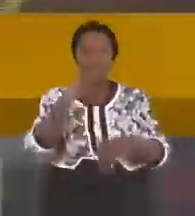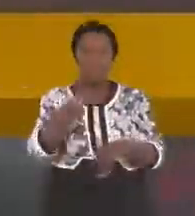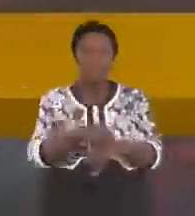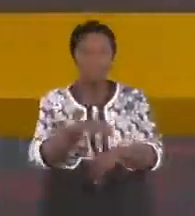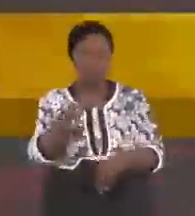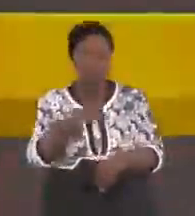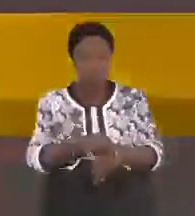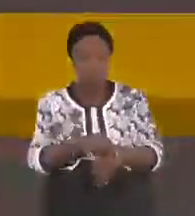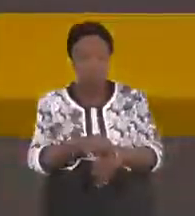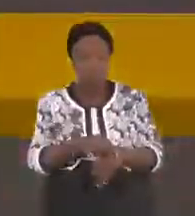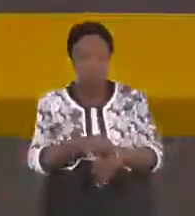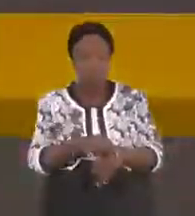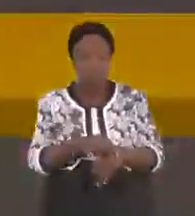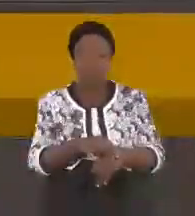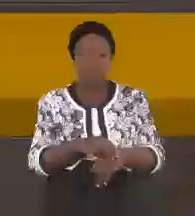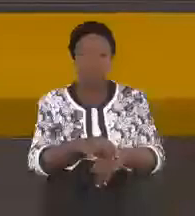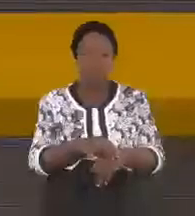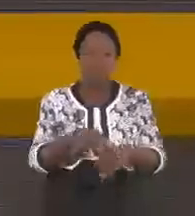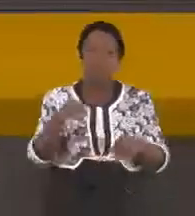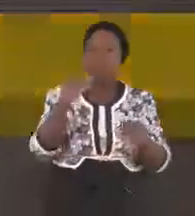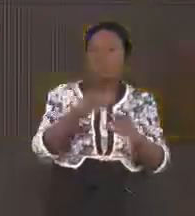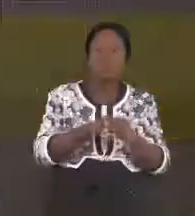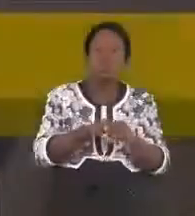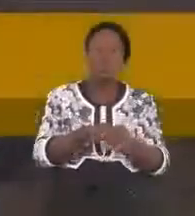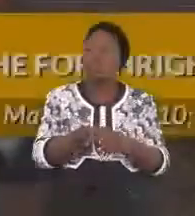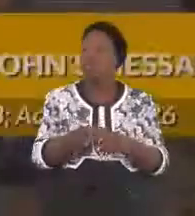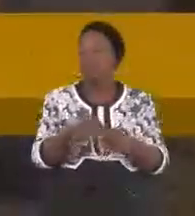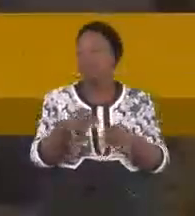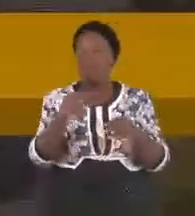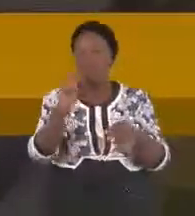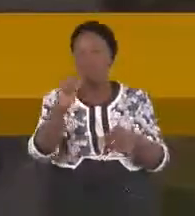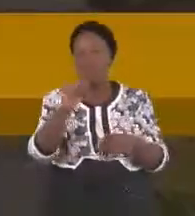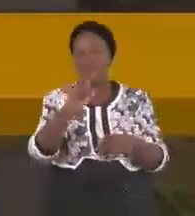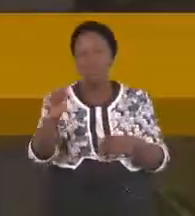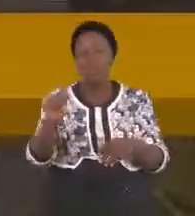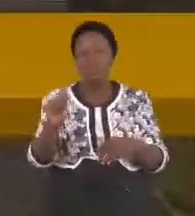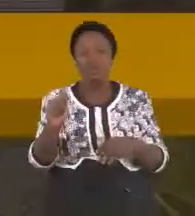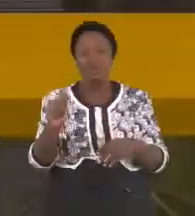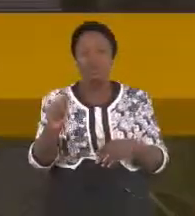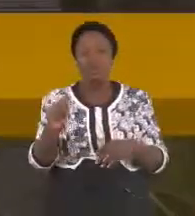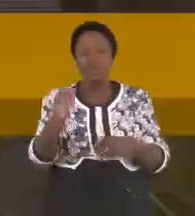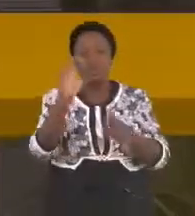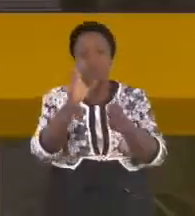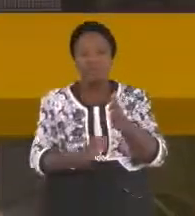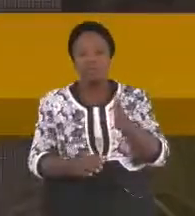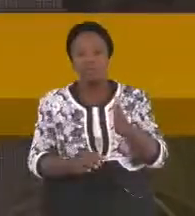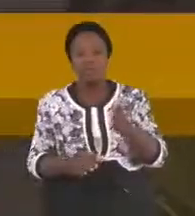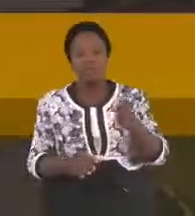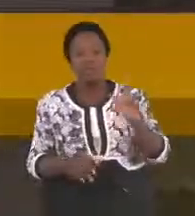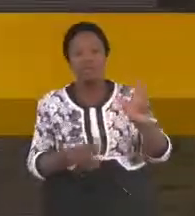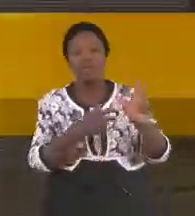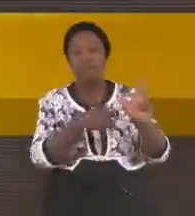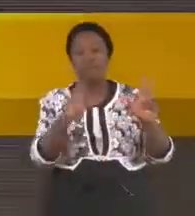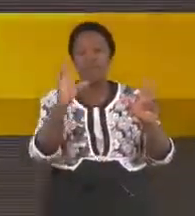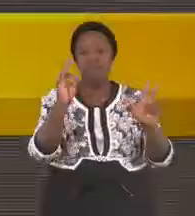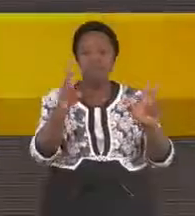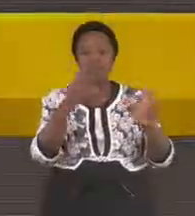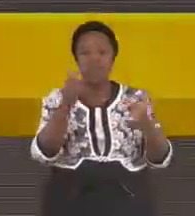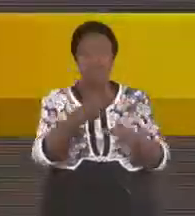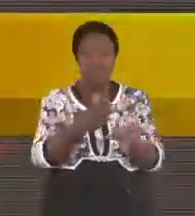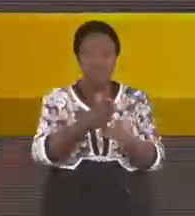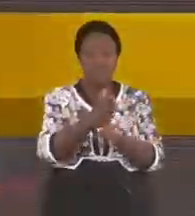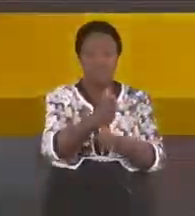3, reading from verse 7, here is direct message. And when John preached,